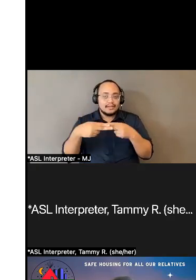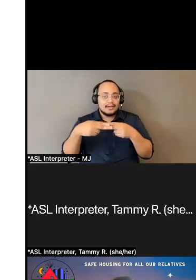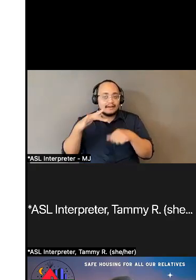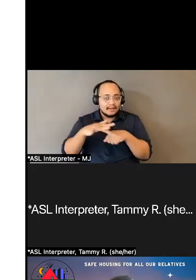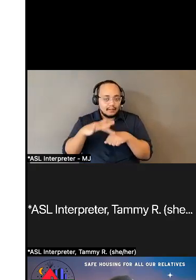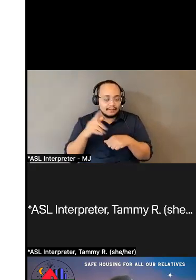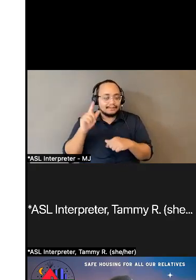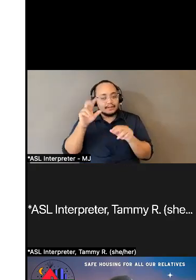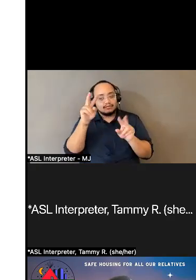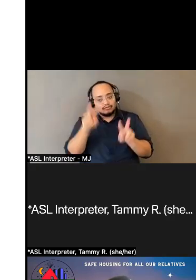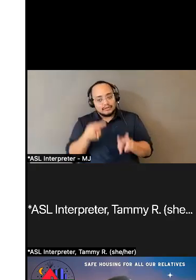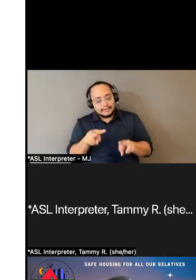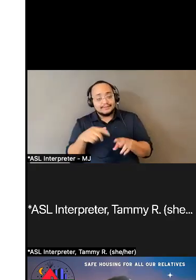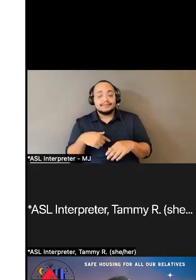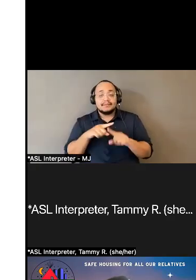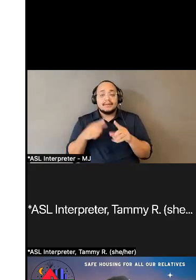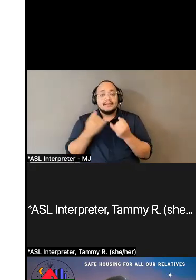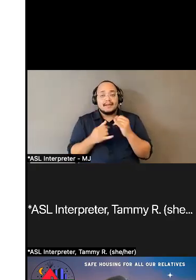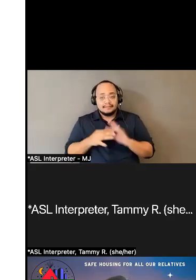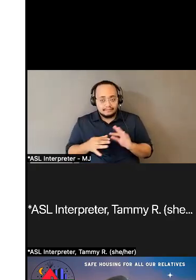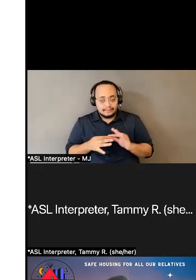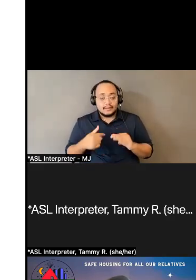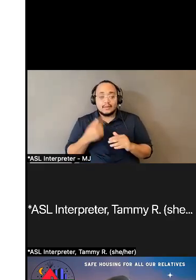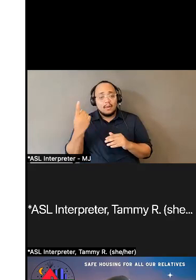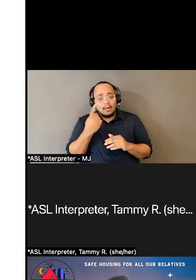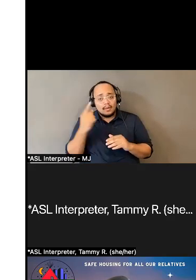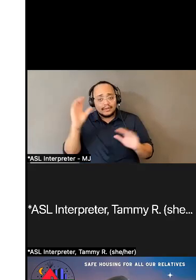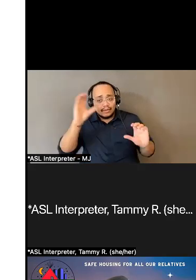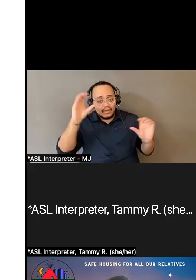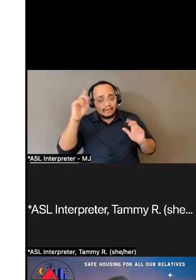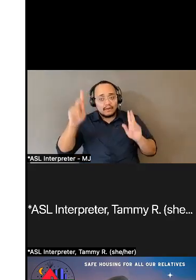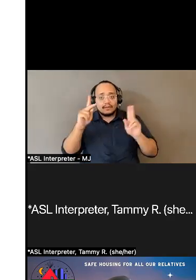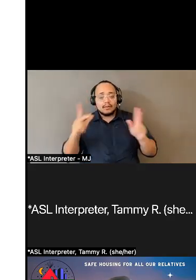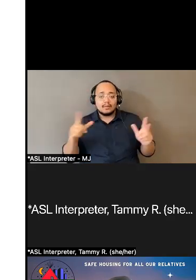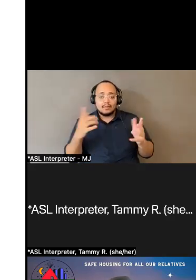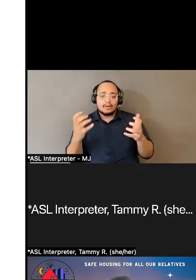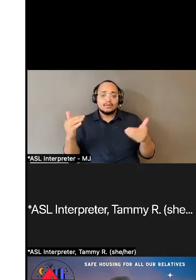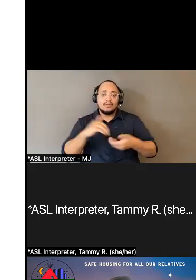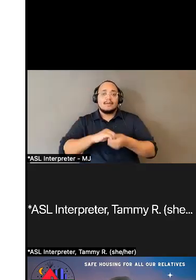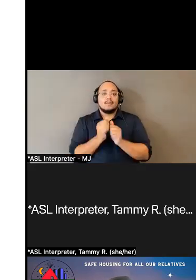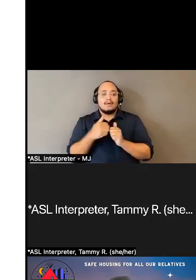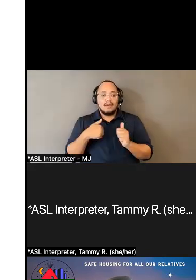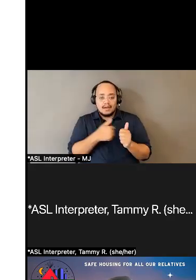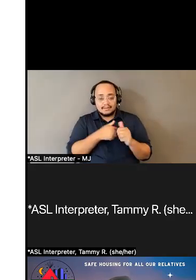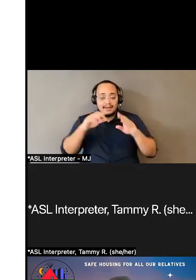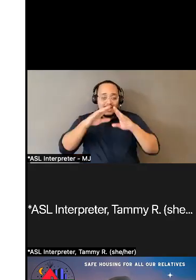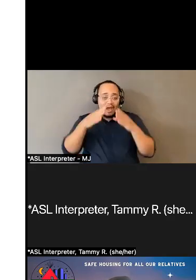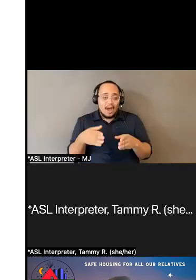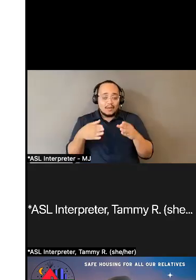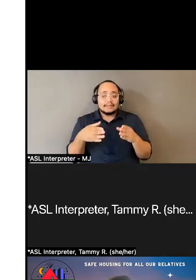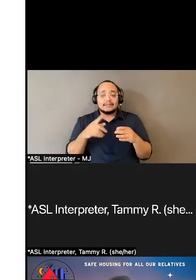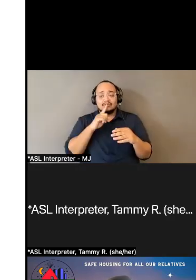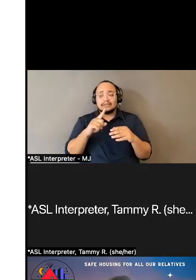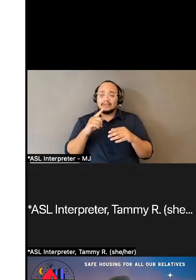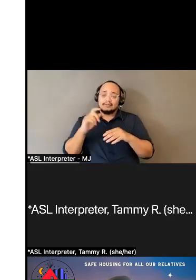say before I conclude that we are always looking for people who want to collaborate with us. Housing is an intensely regulated